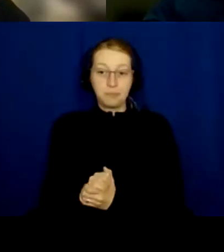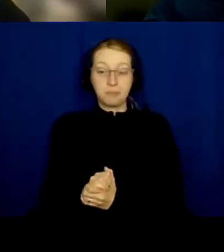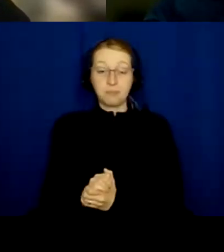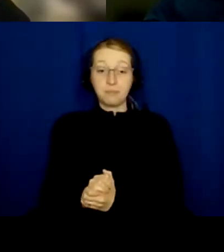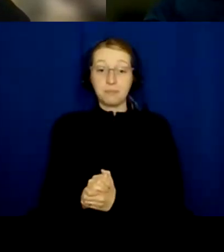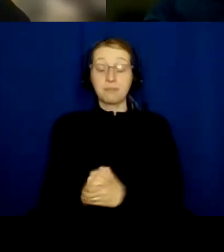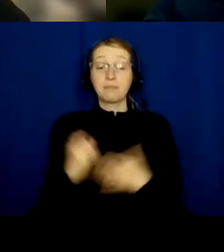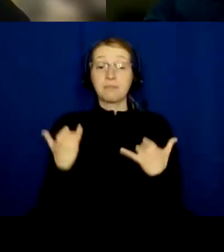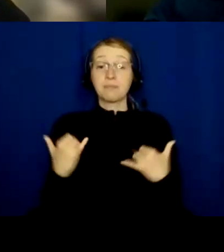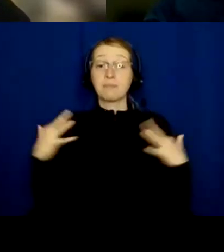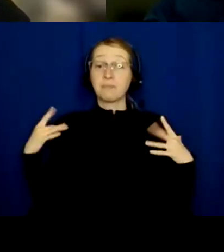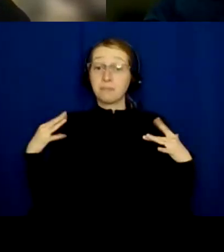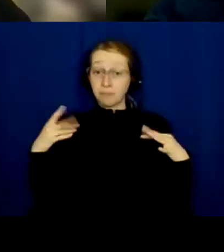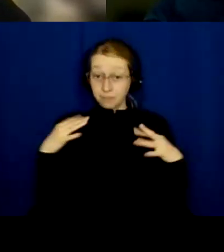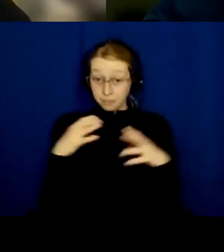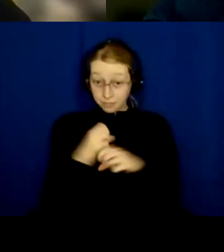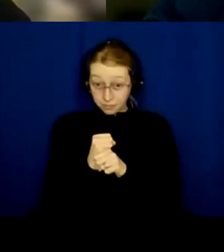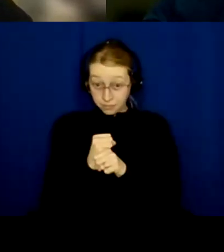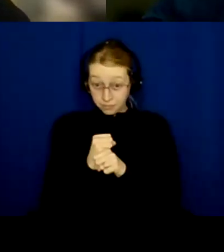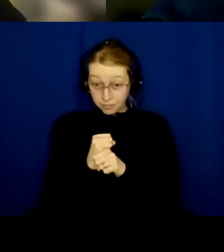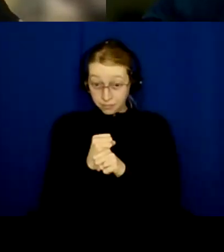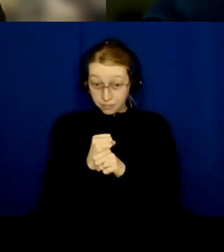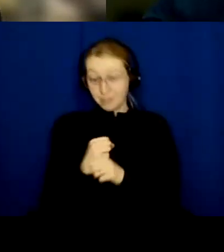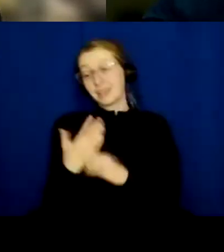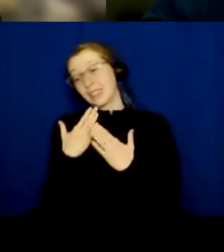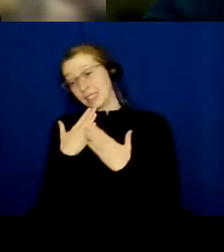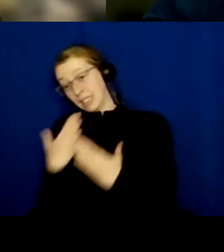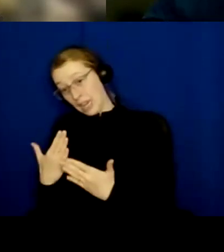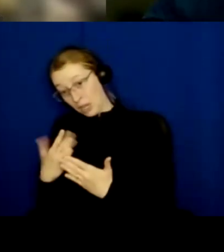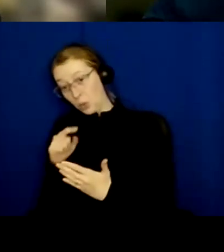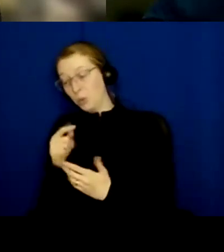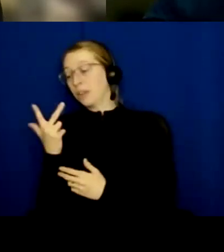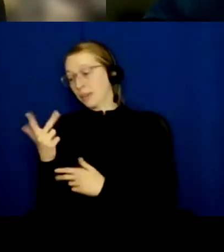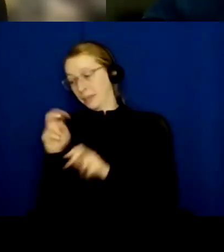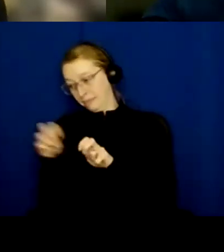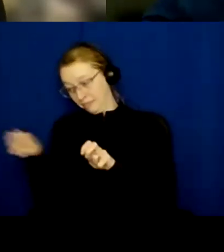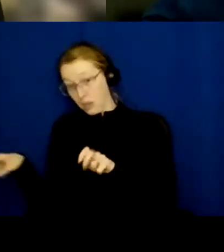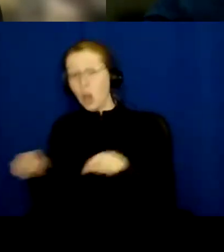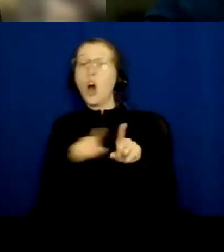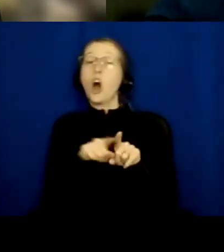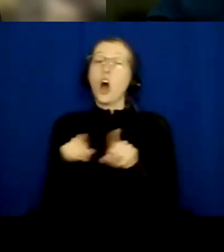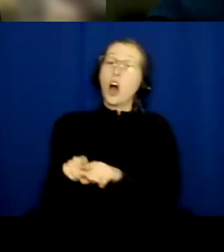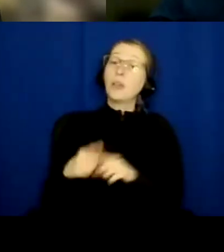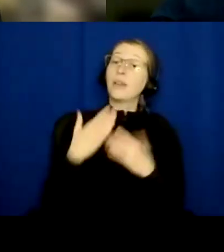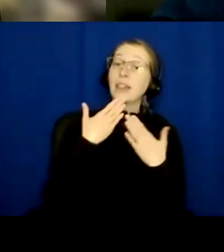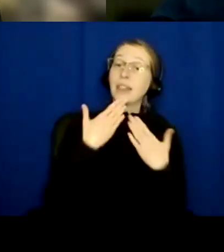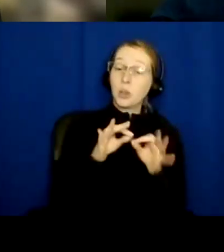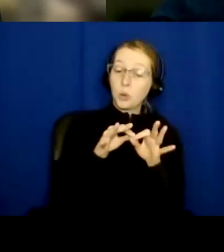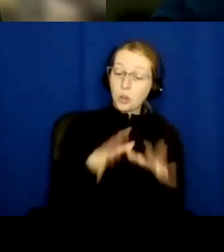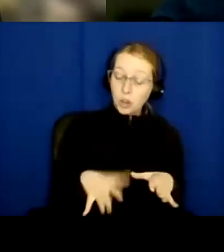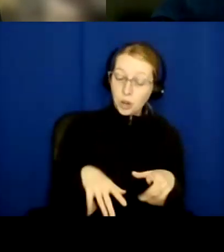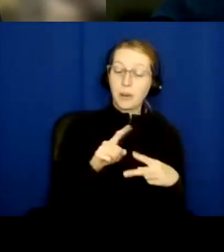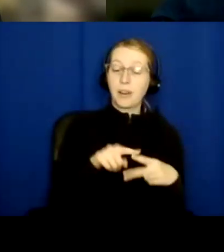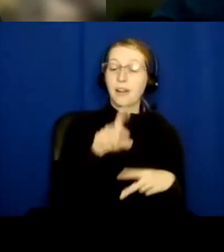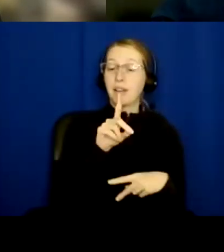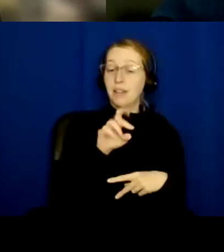with thanking, besides our panelists, our interpreters, Dean Webb, Brianne Hall,